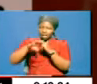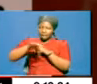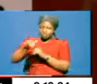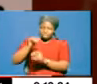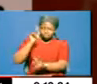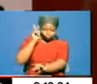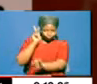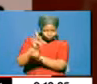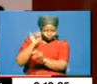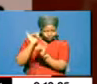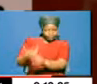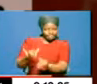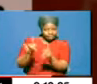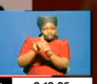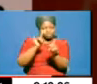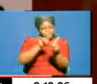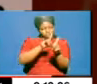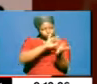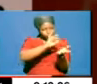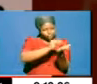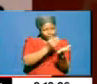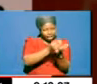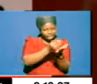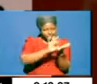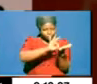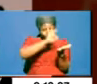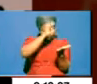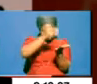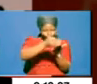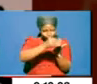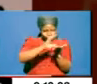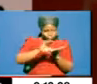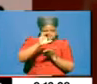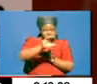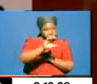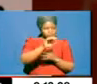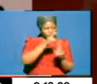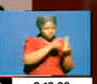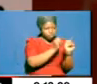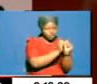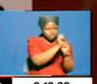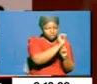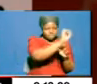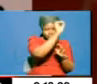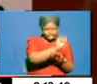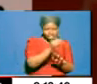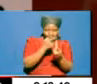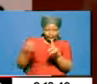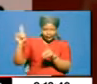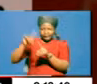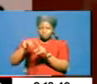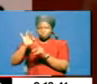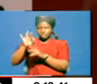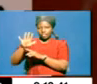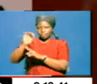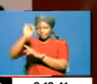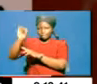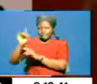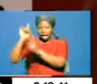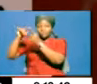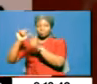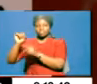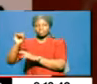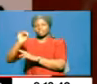county governments from at least 15% of last audited accounts to between 35% and 50%,